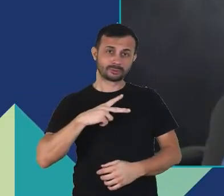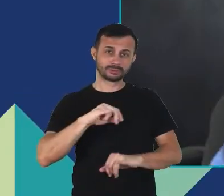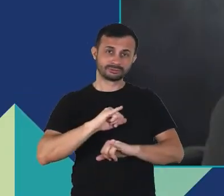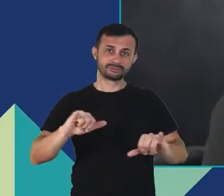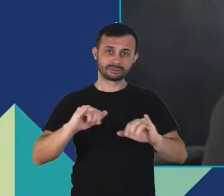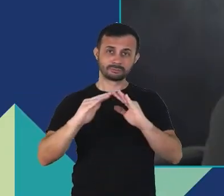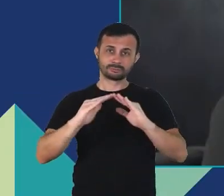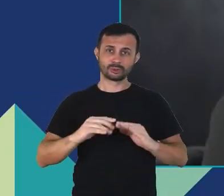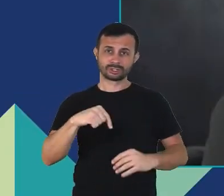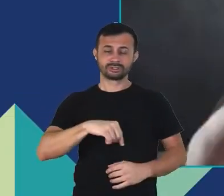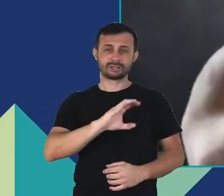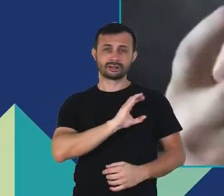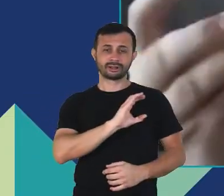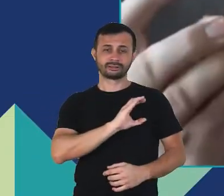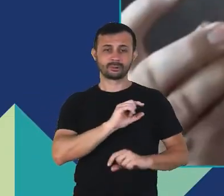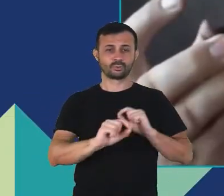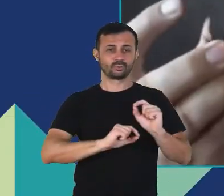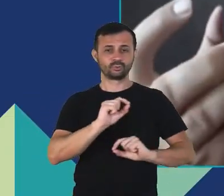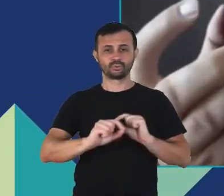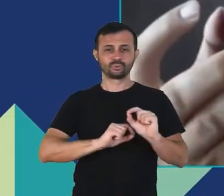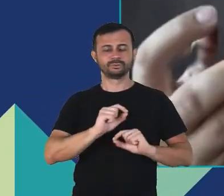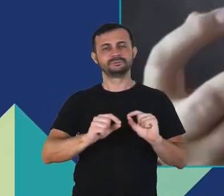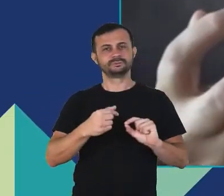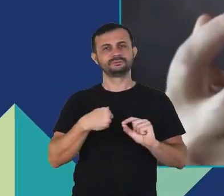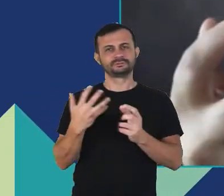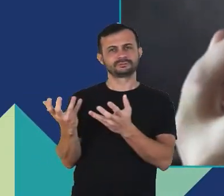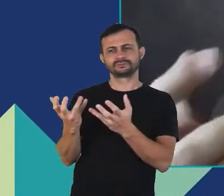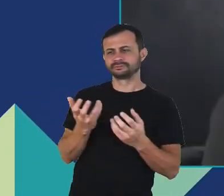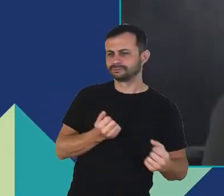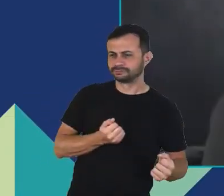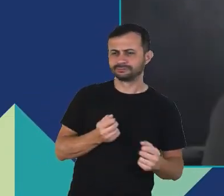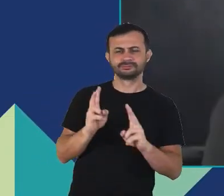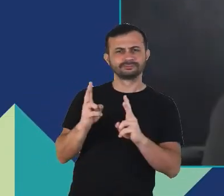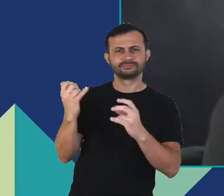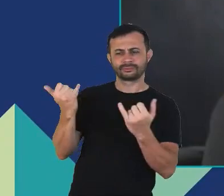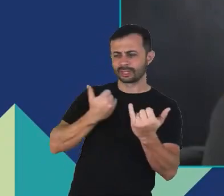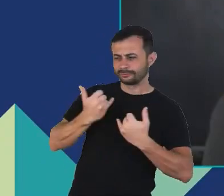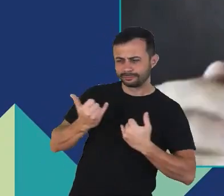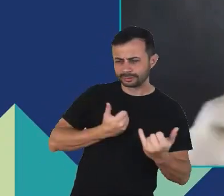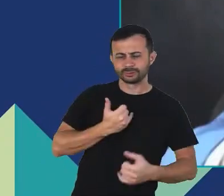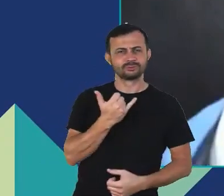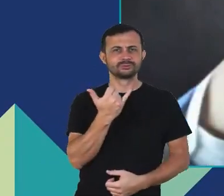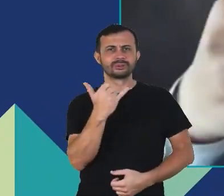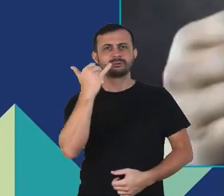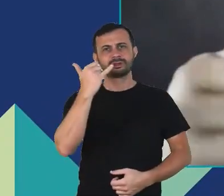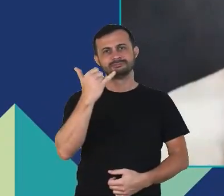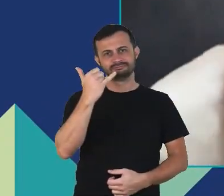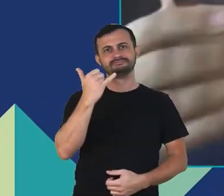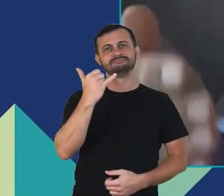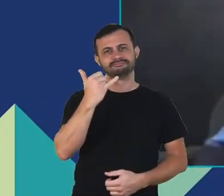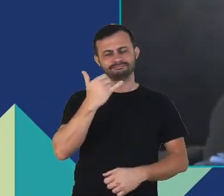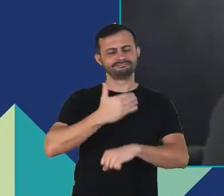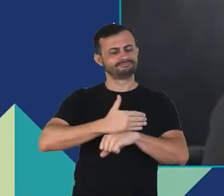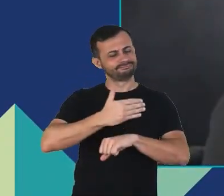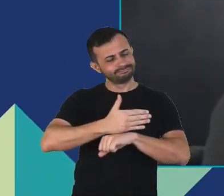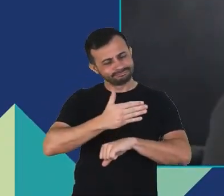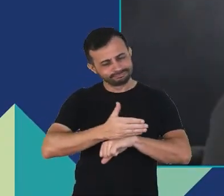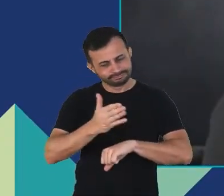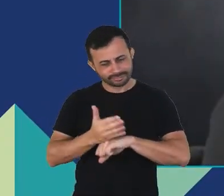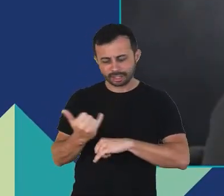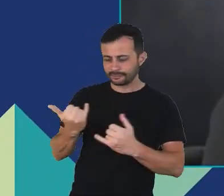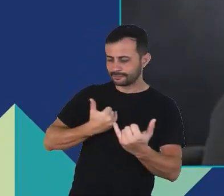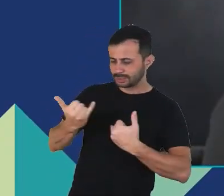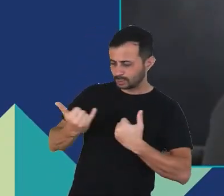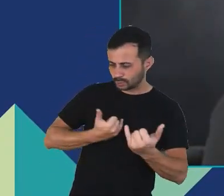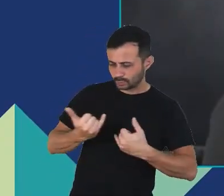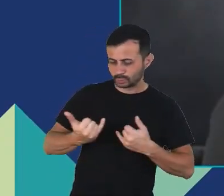getting warnings on my cell phone all the time. They are basically